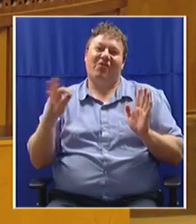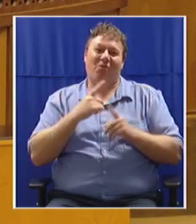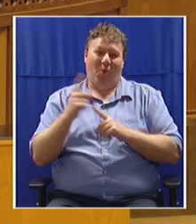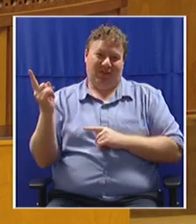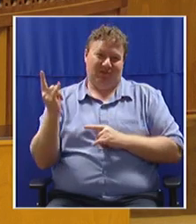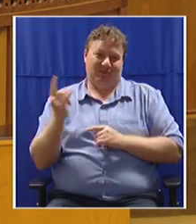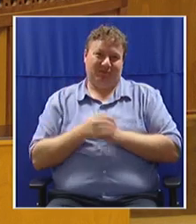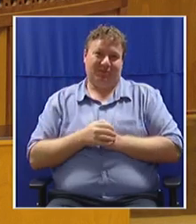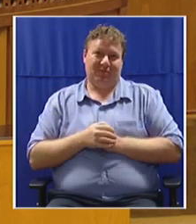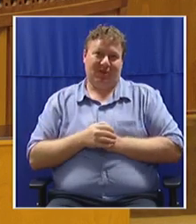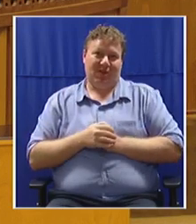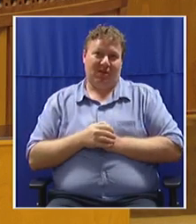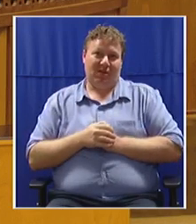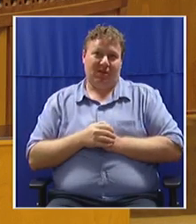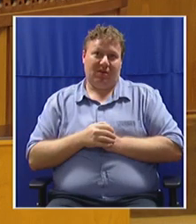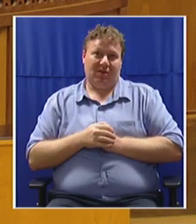So the